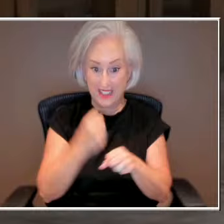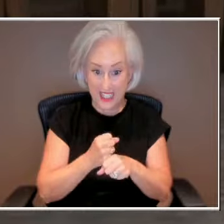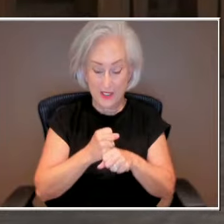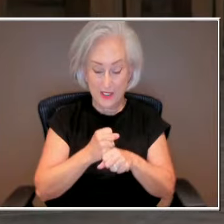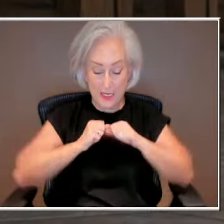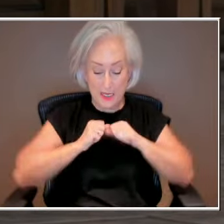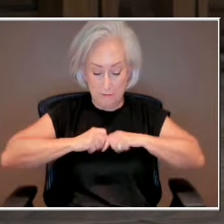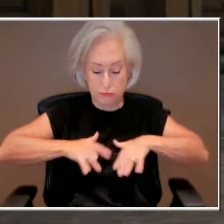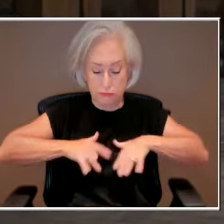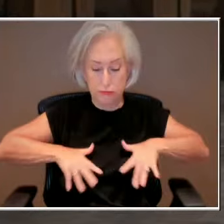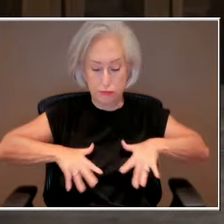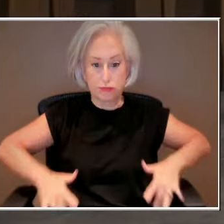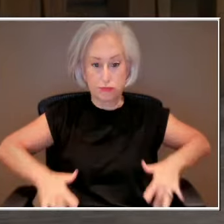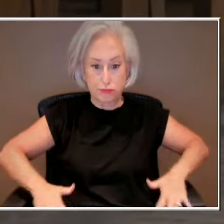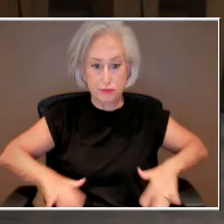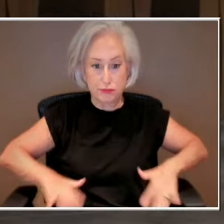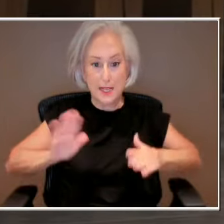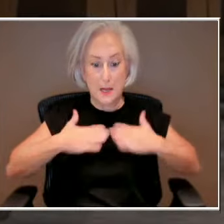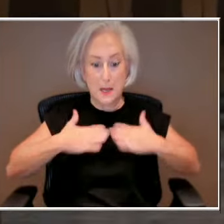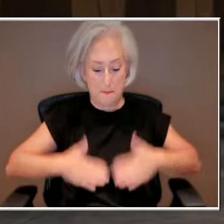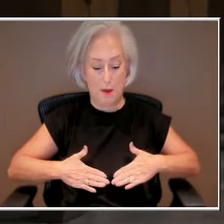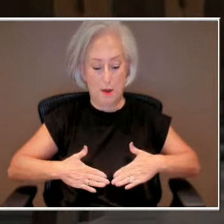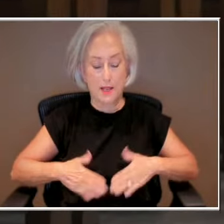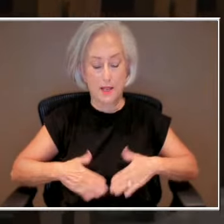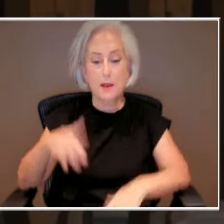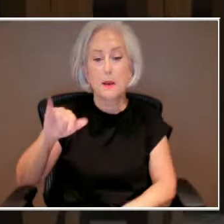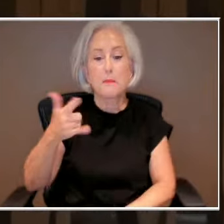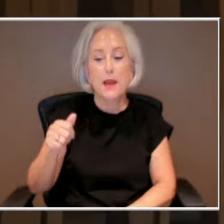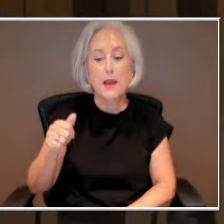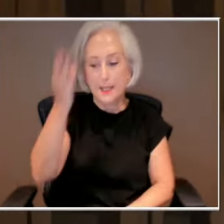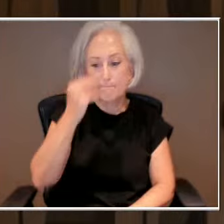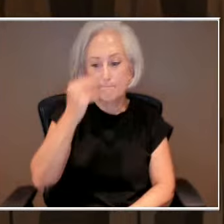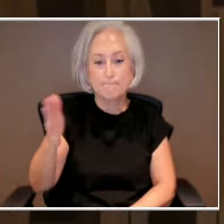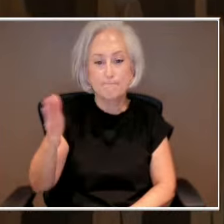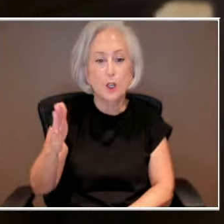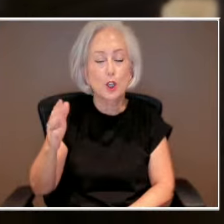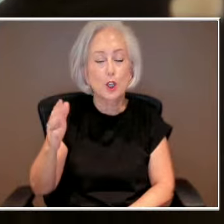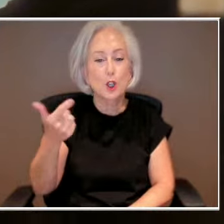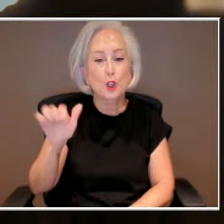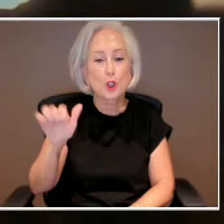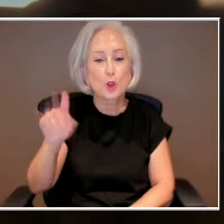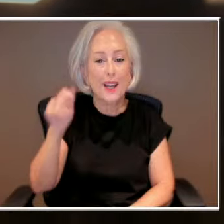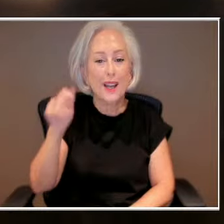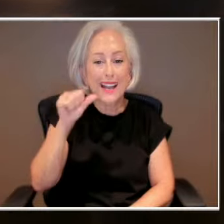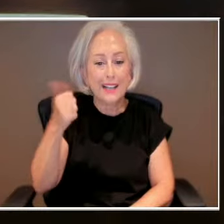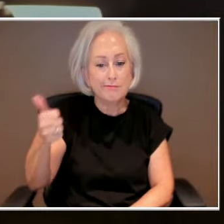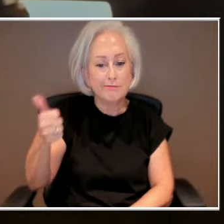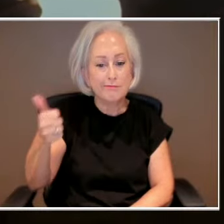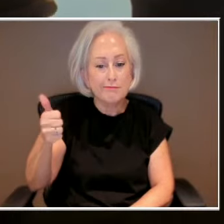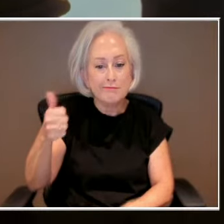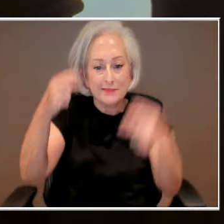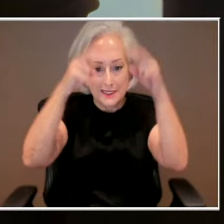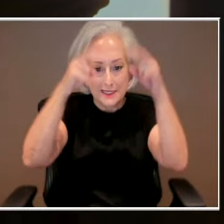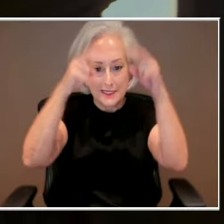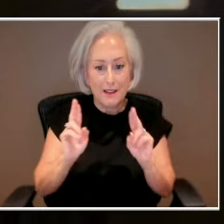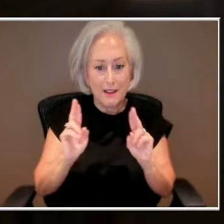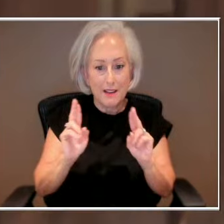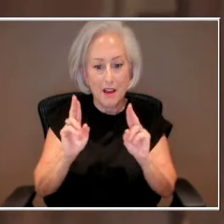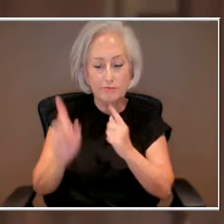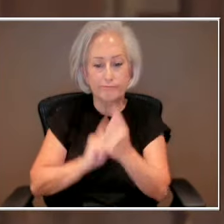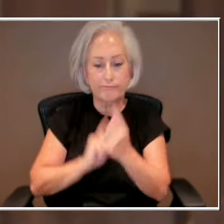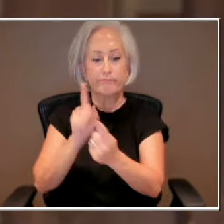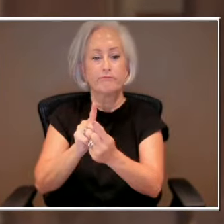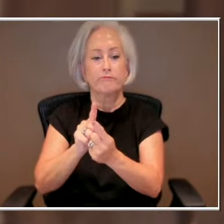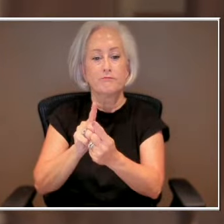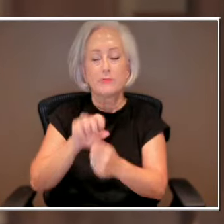body. Peggy shared the news with her great aunt, a nun, who was visiting the Pope at the time. Upon hearing the news,